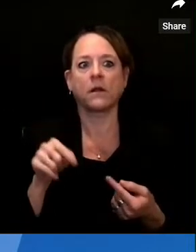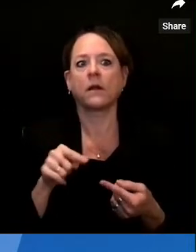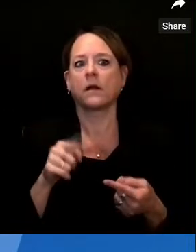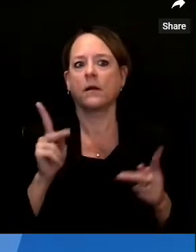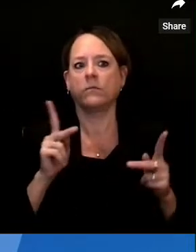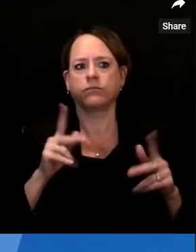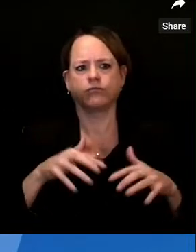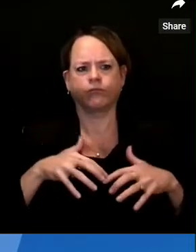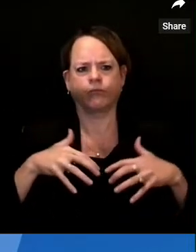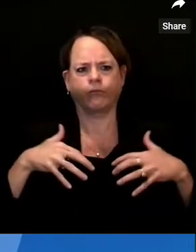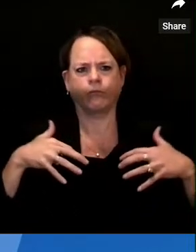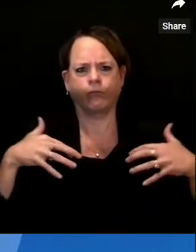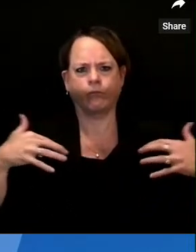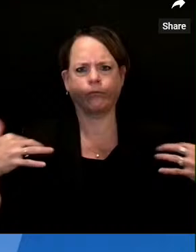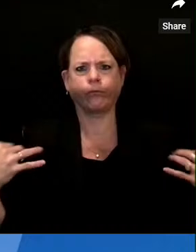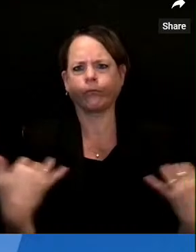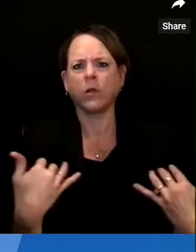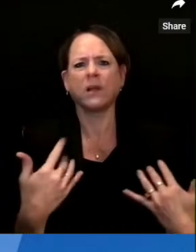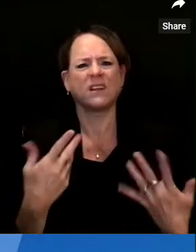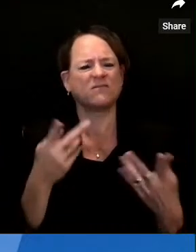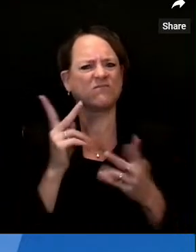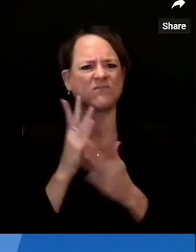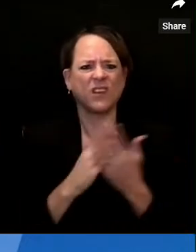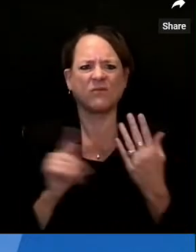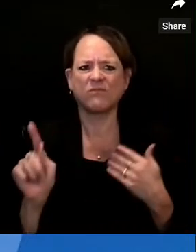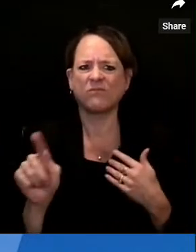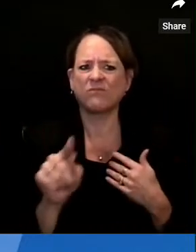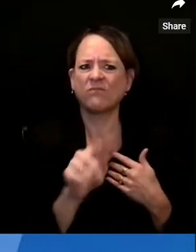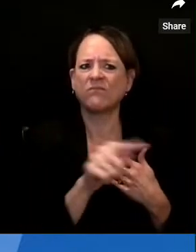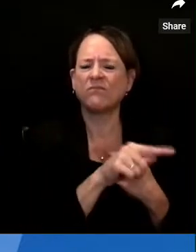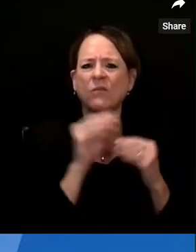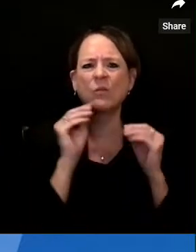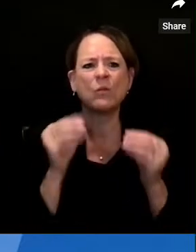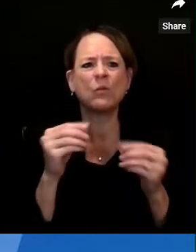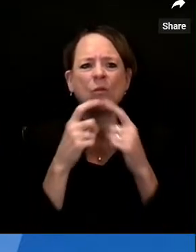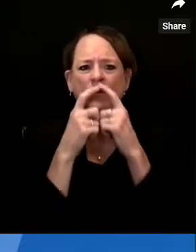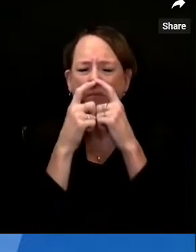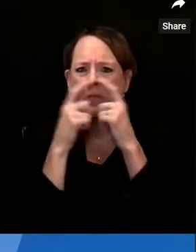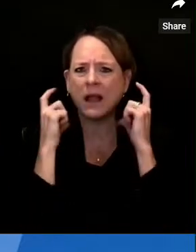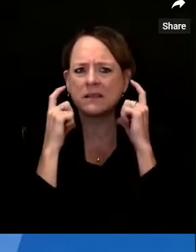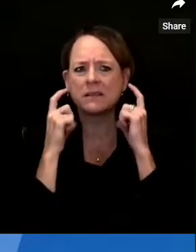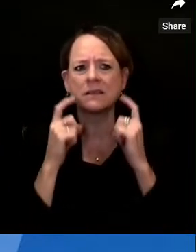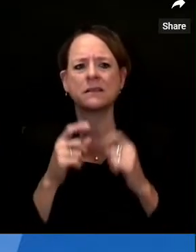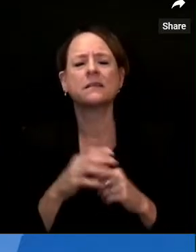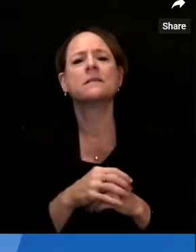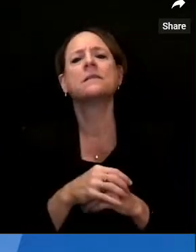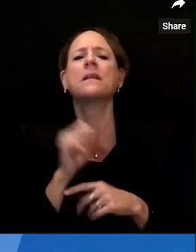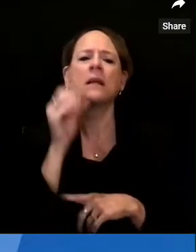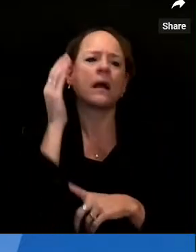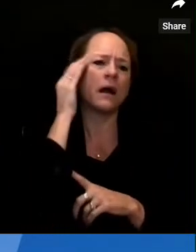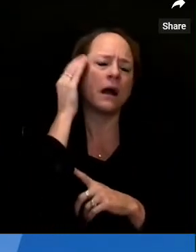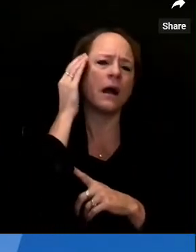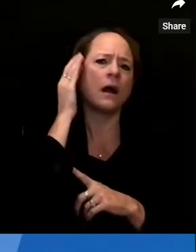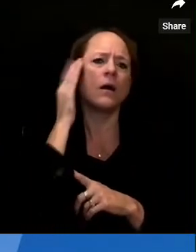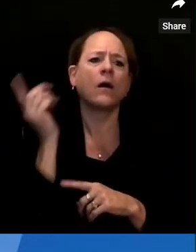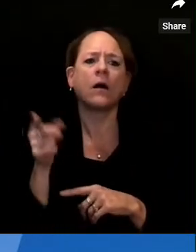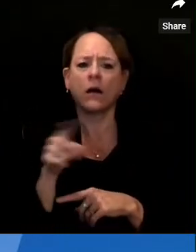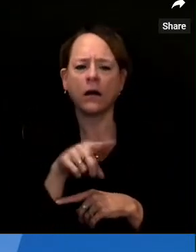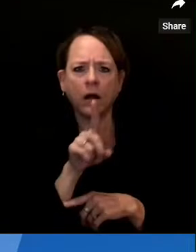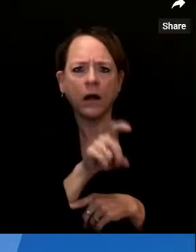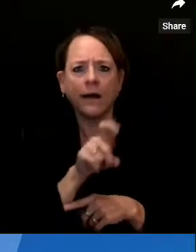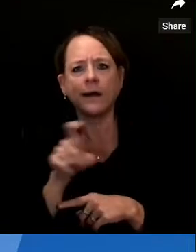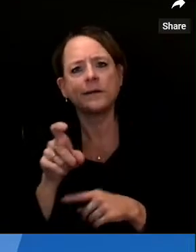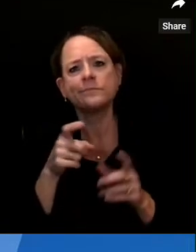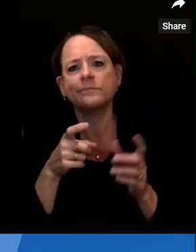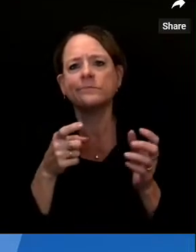they ask people questions about whether they've been exposed with COVID. Is there any concern from DHS's take on COVID spreading at these